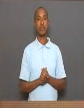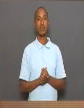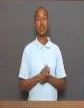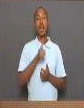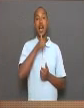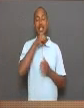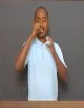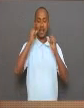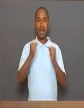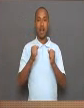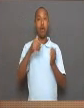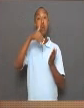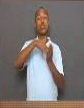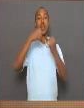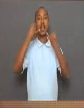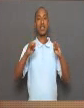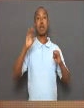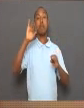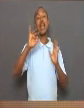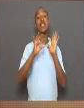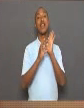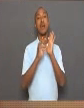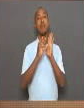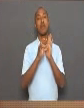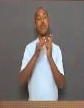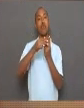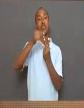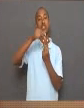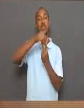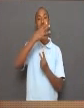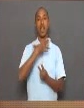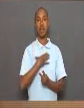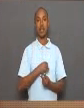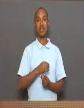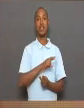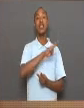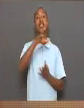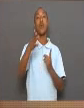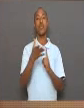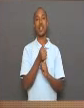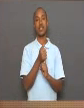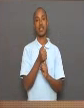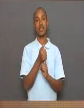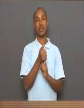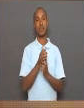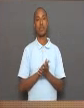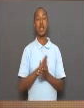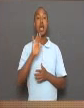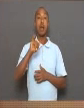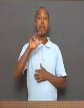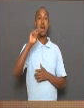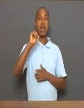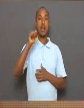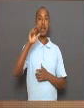Acids can also be classified by the number of constituent elements they contain.